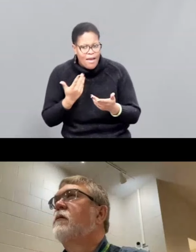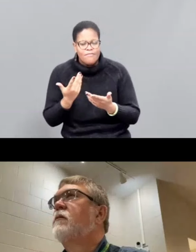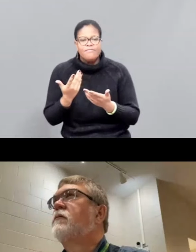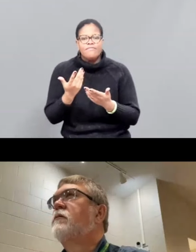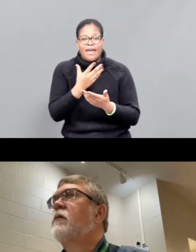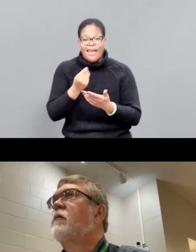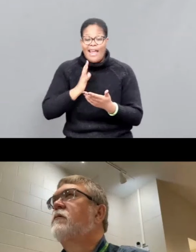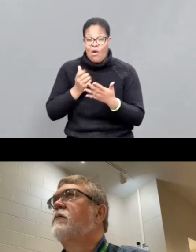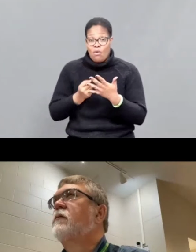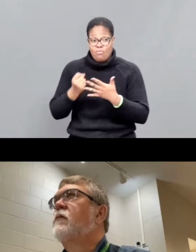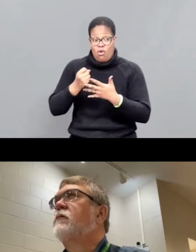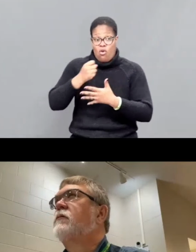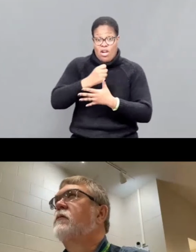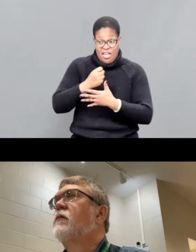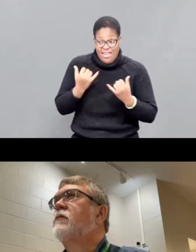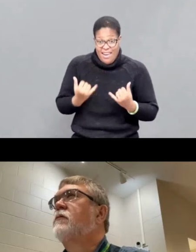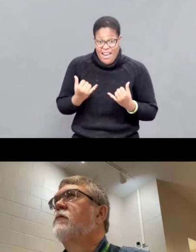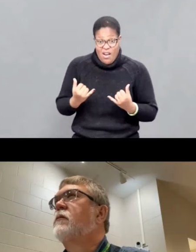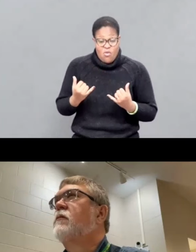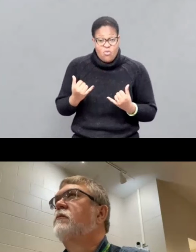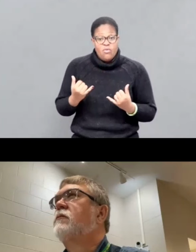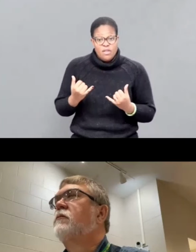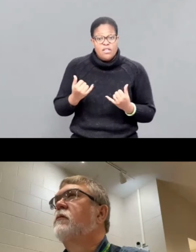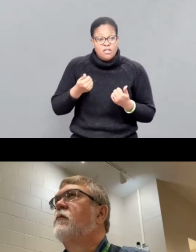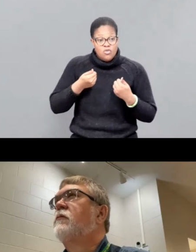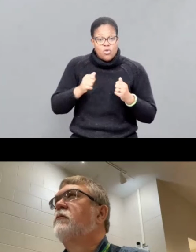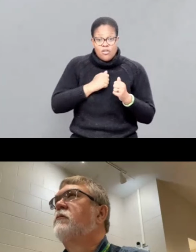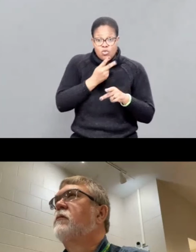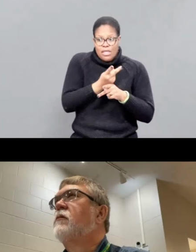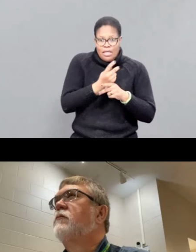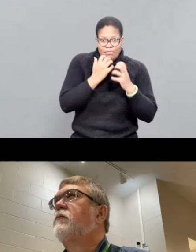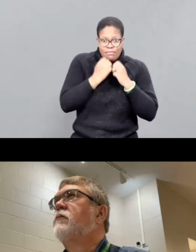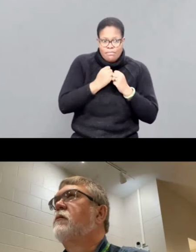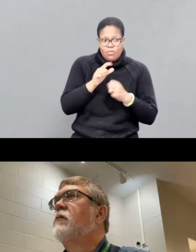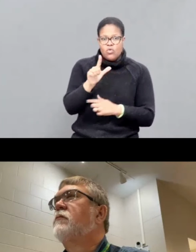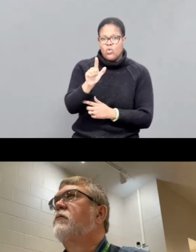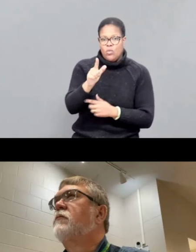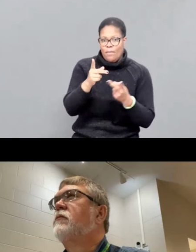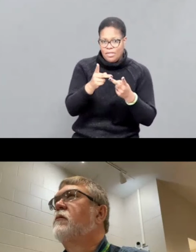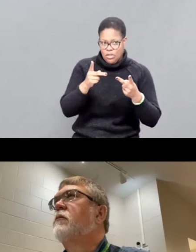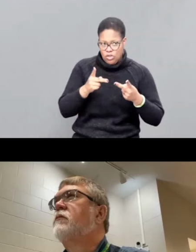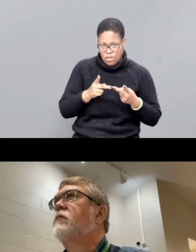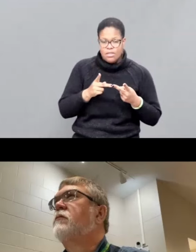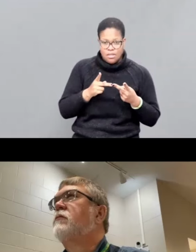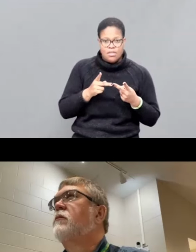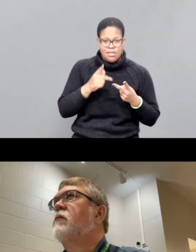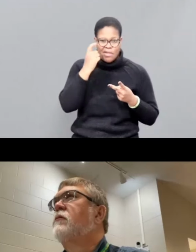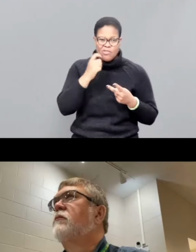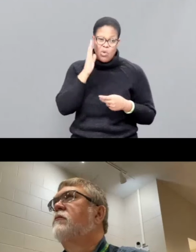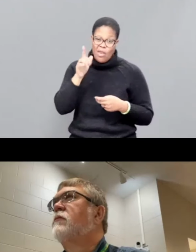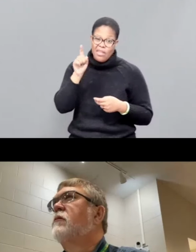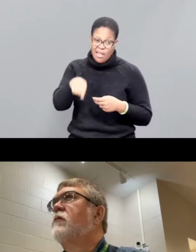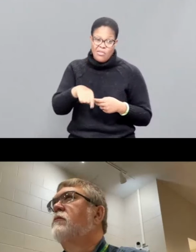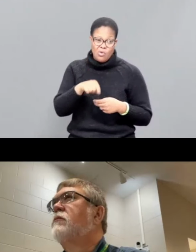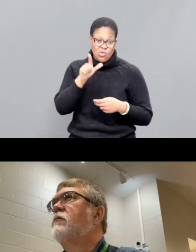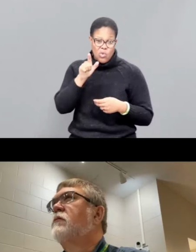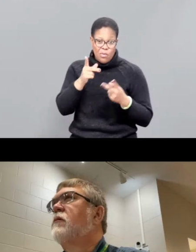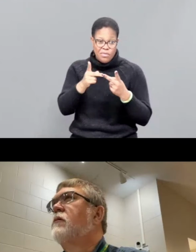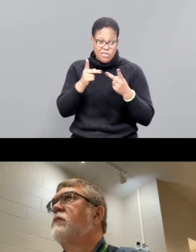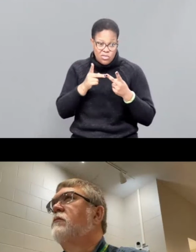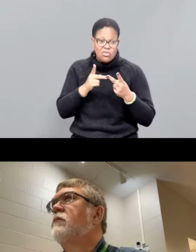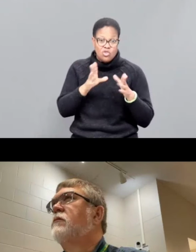And our priority has been, trying to keep our 21 positions because we are going to need those positions